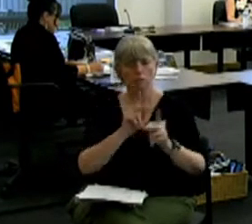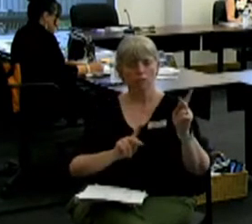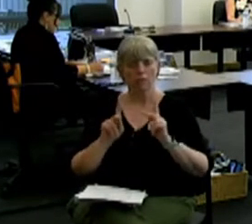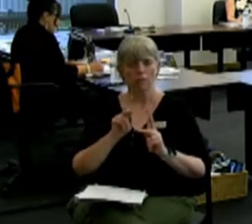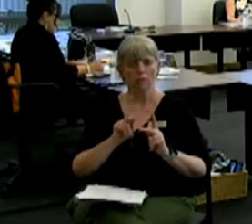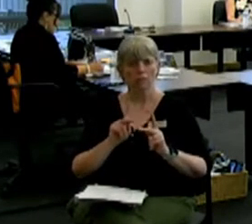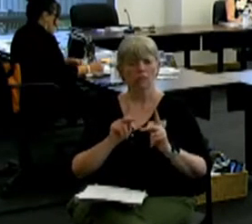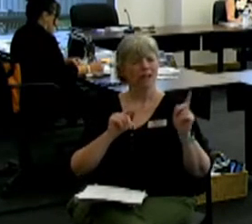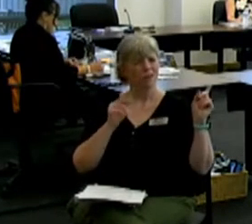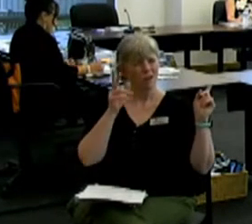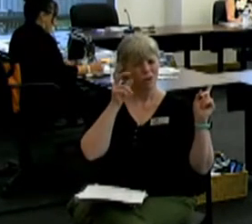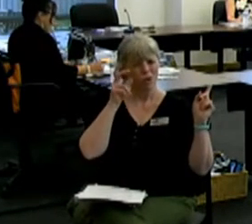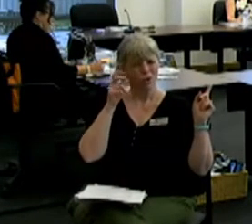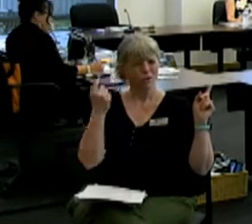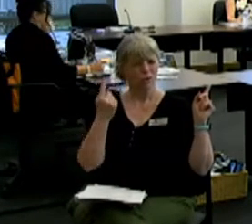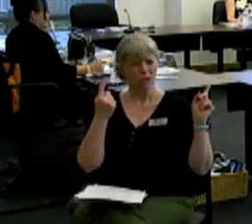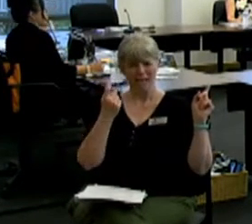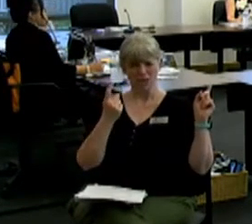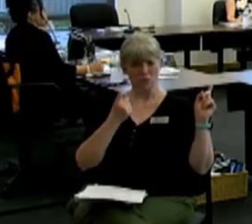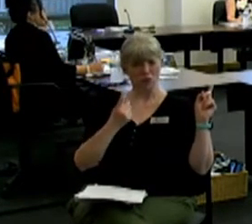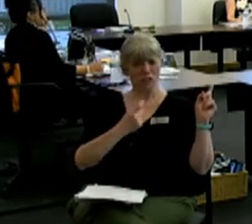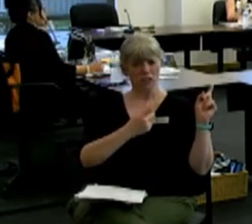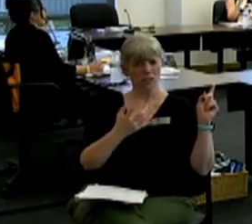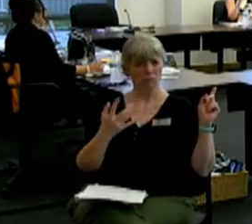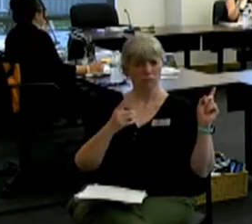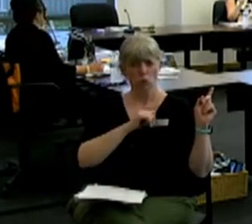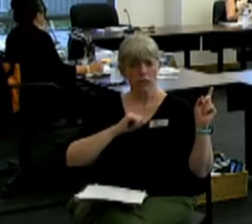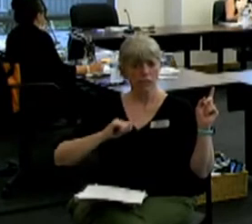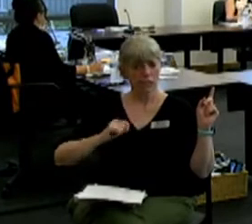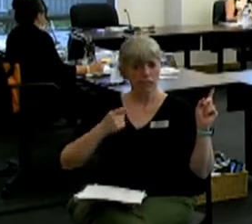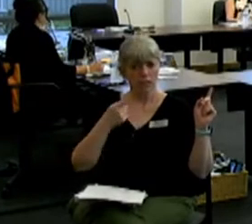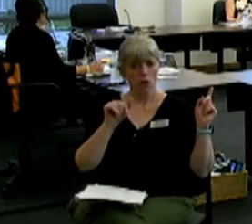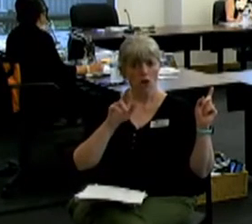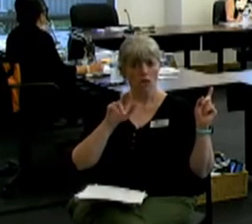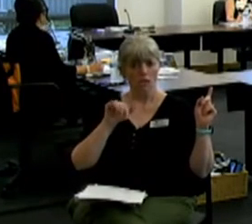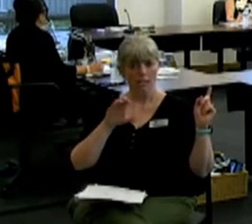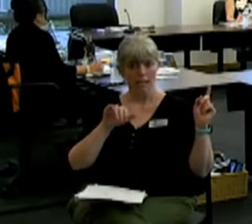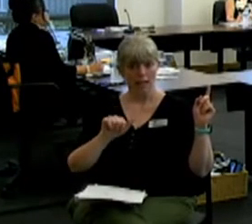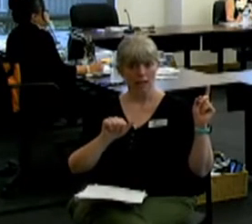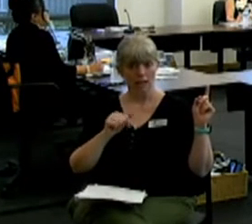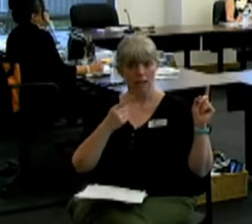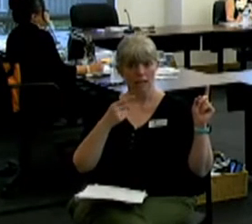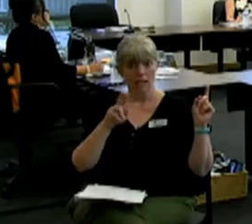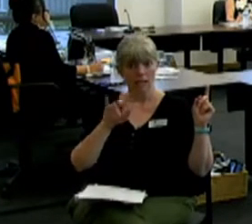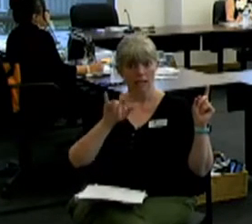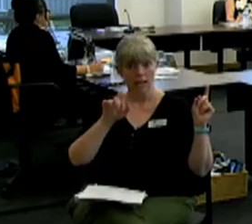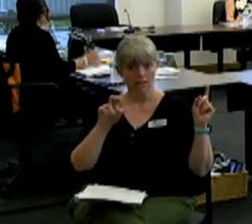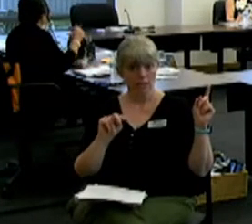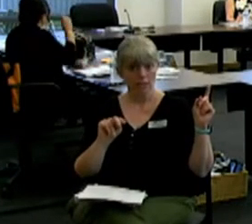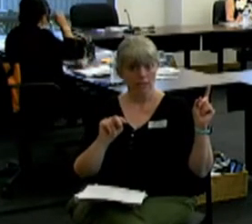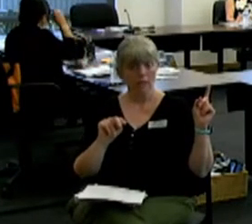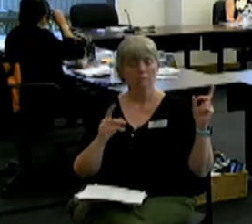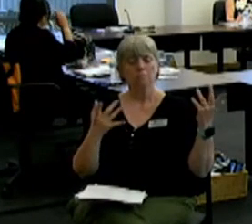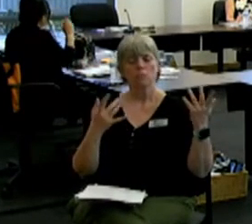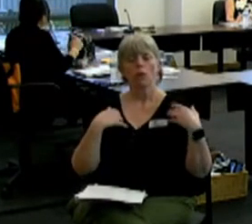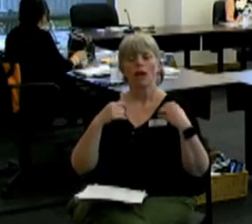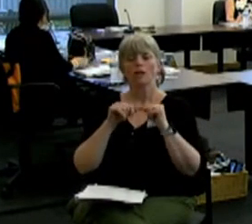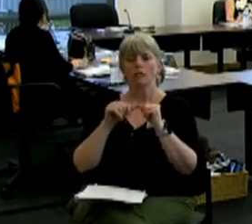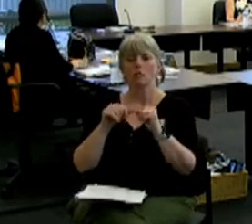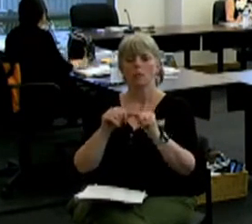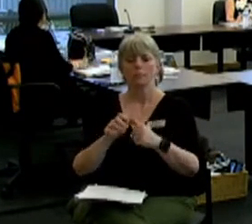know if I heard somebody ask. Did anybody ask a question? Trustee Garcia again? Okay. All right. I will keep